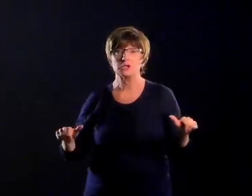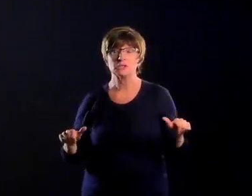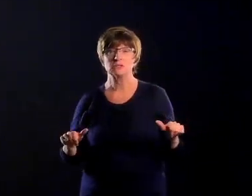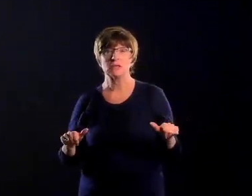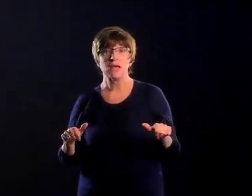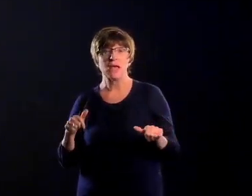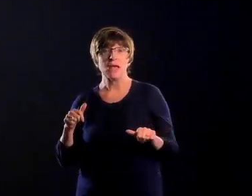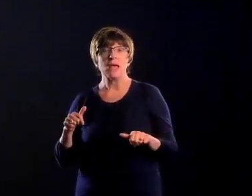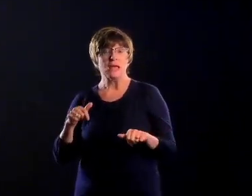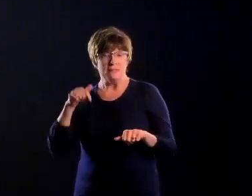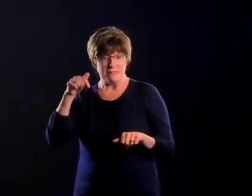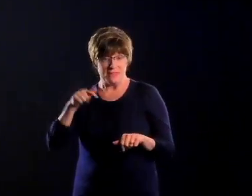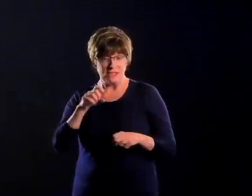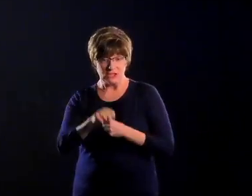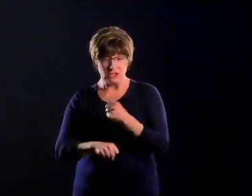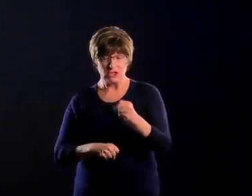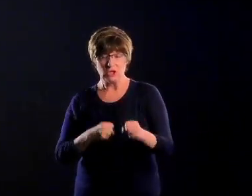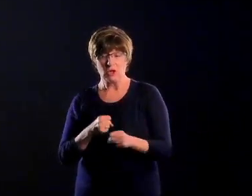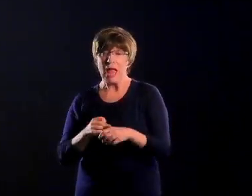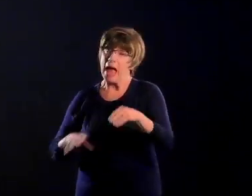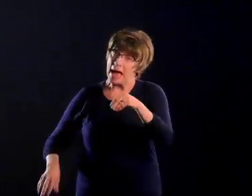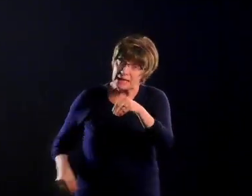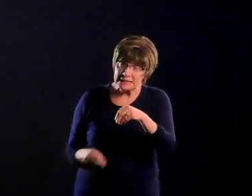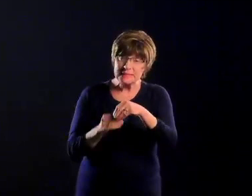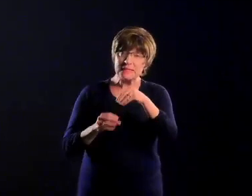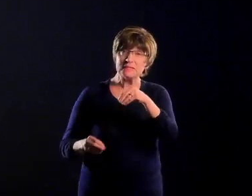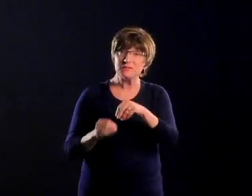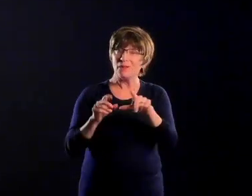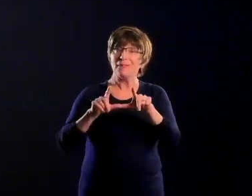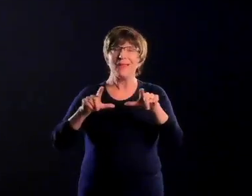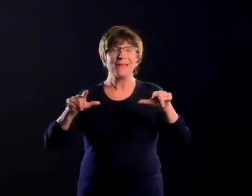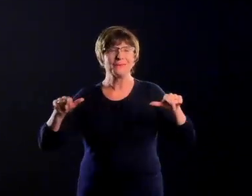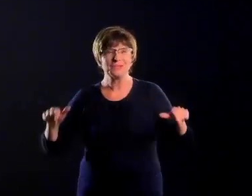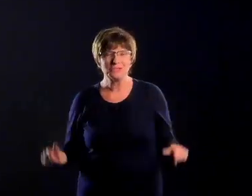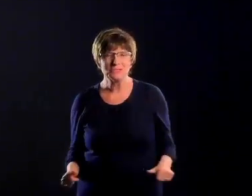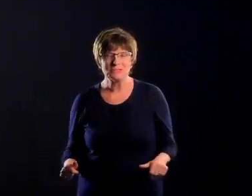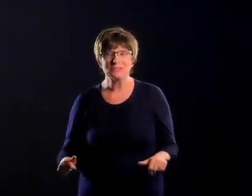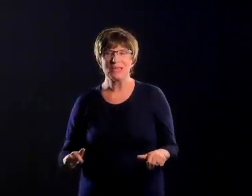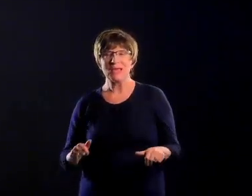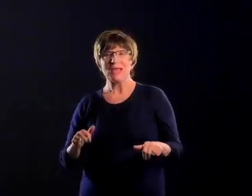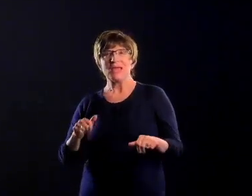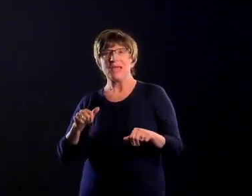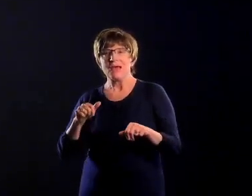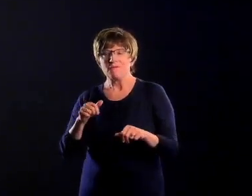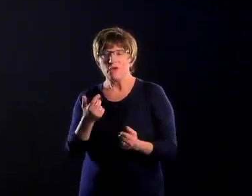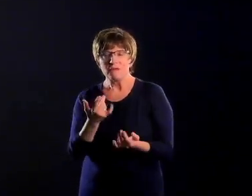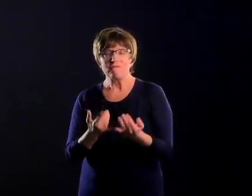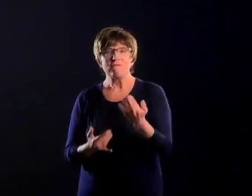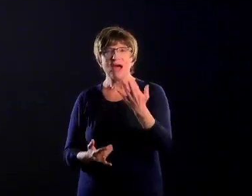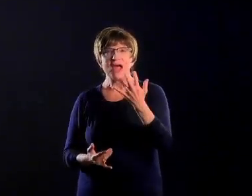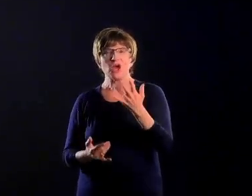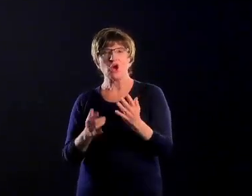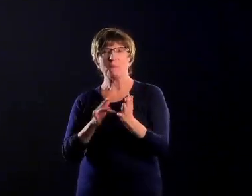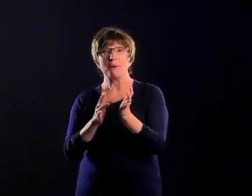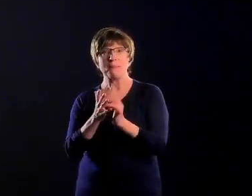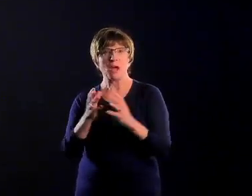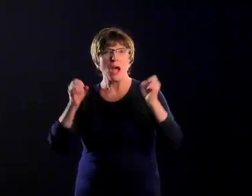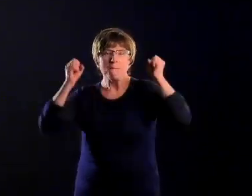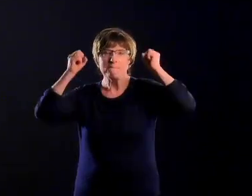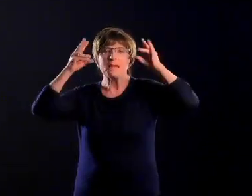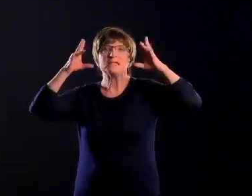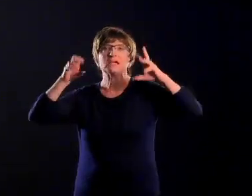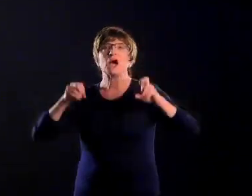year, there will be additional languages, the Sinhala language, and just an amazing opportunity to